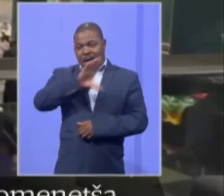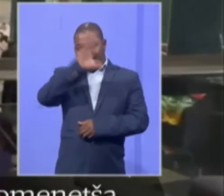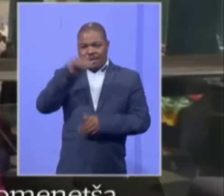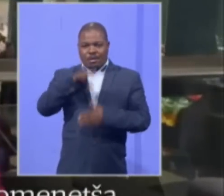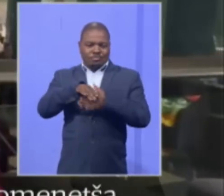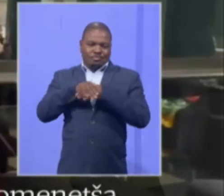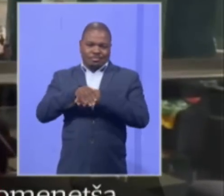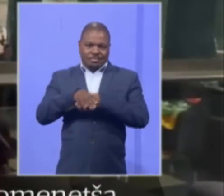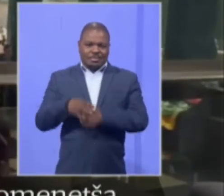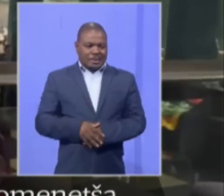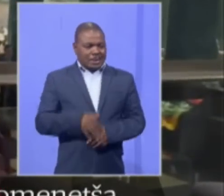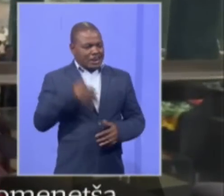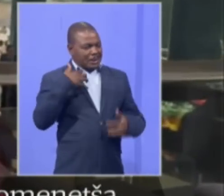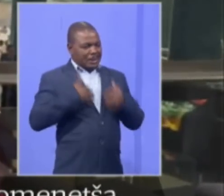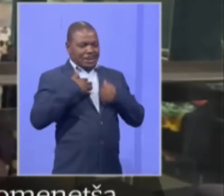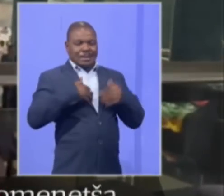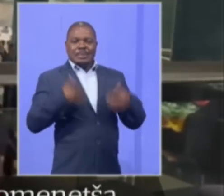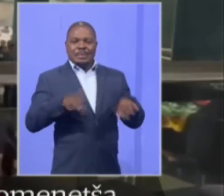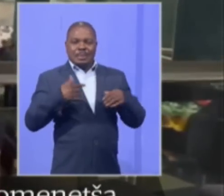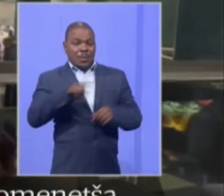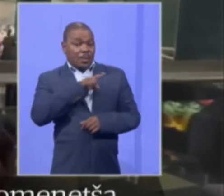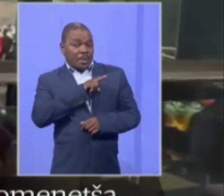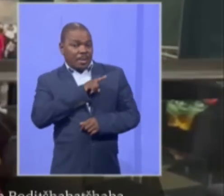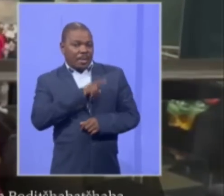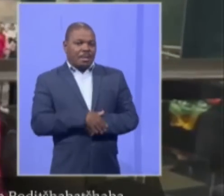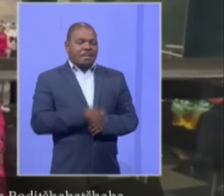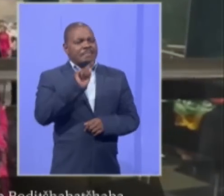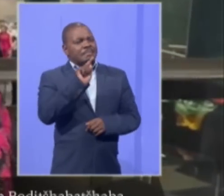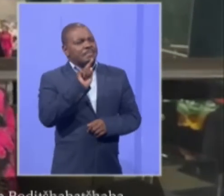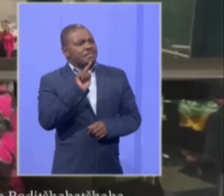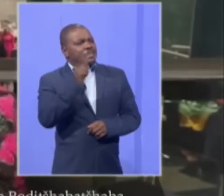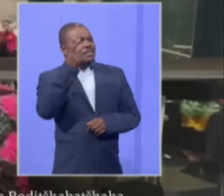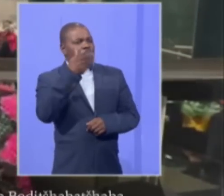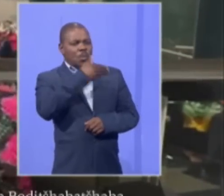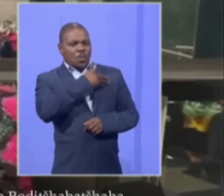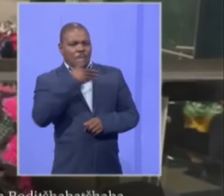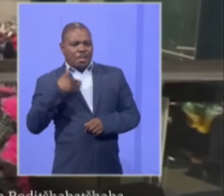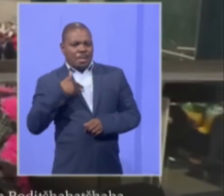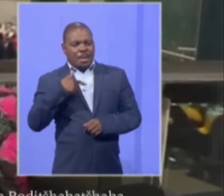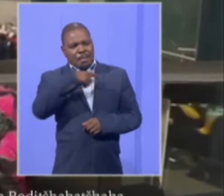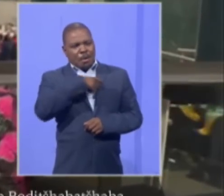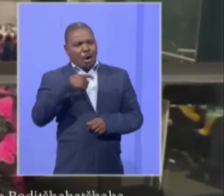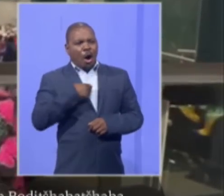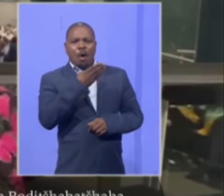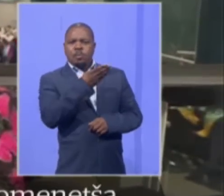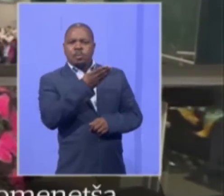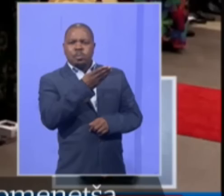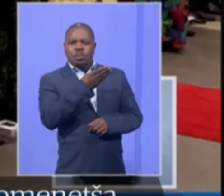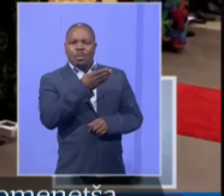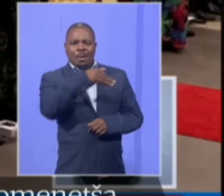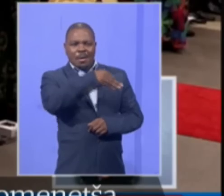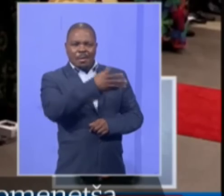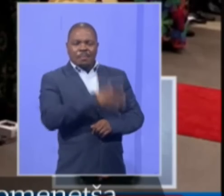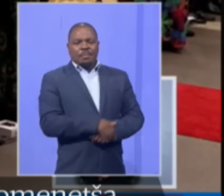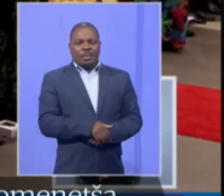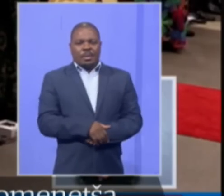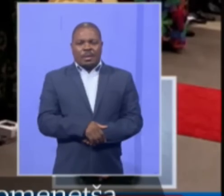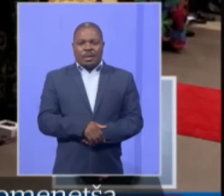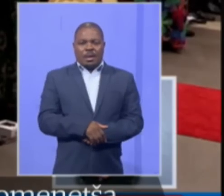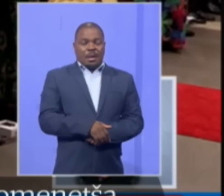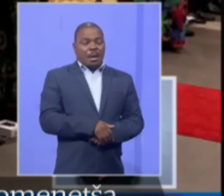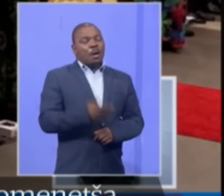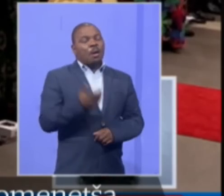very exciting to have the first woman president in Namibia. Mopresidente a